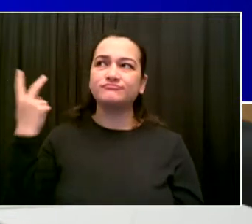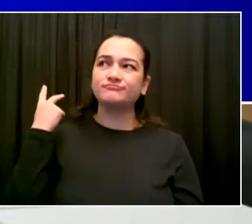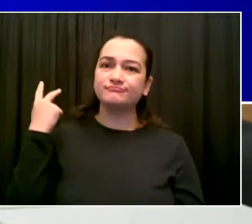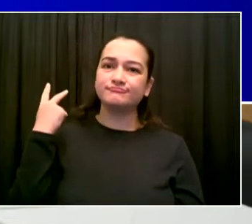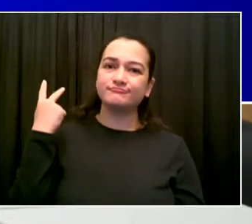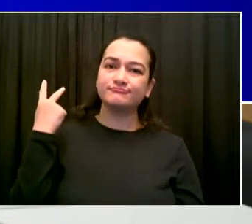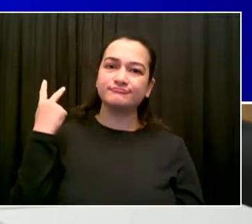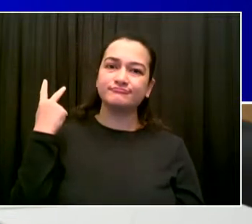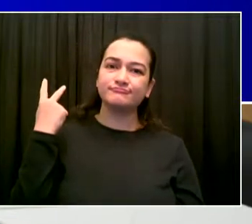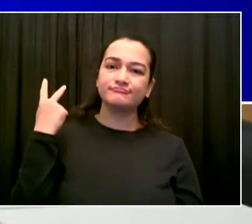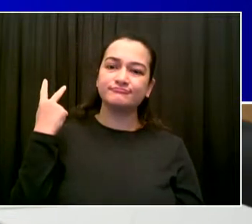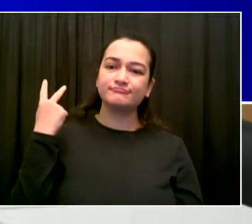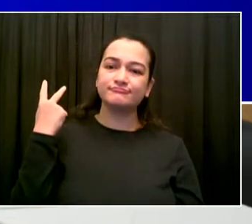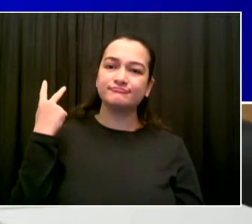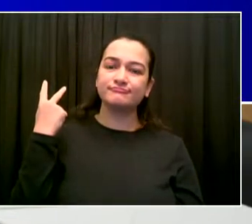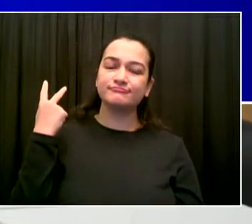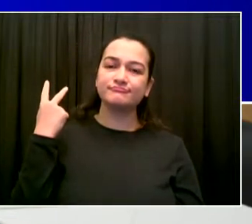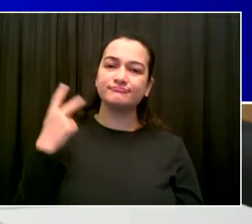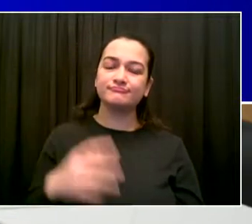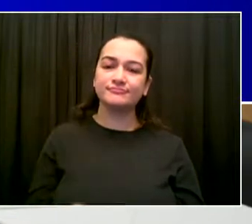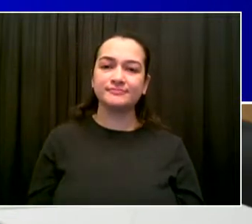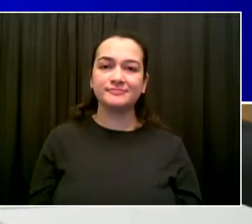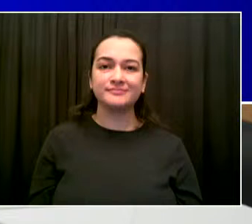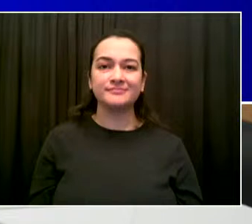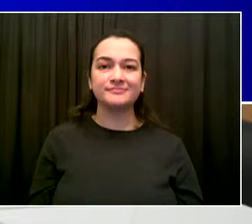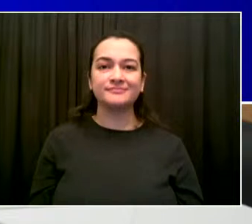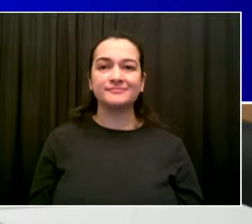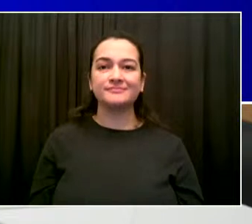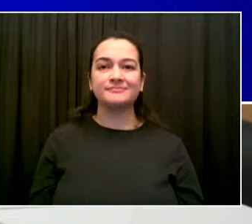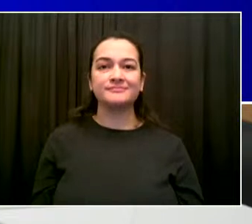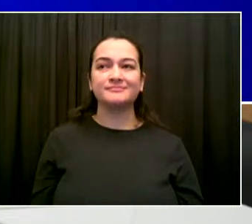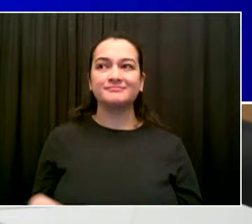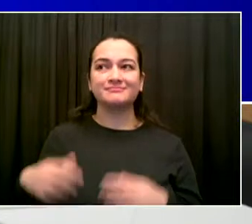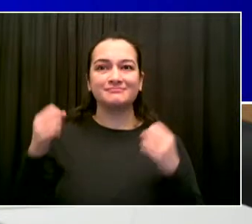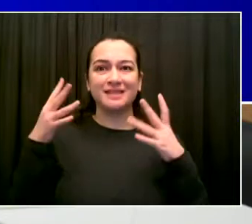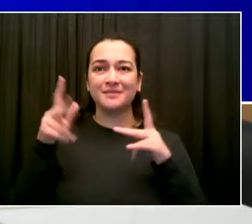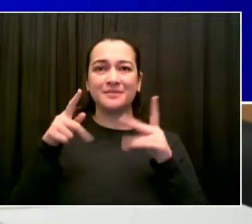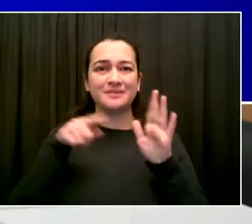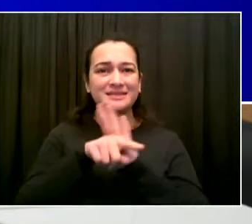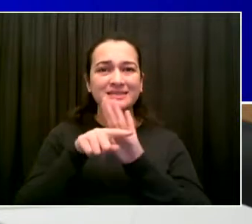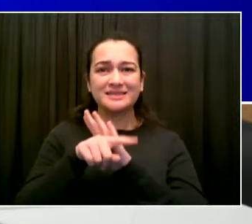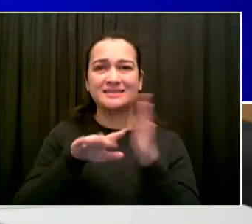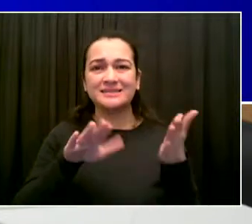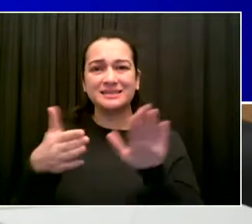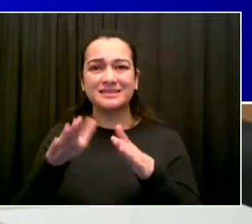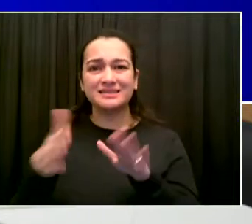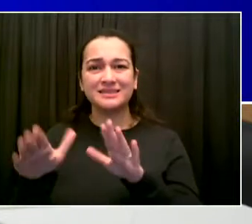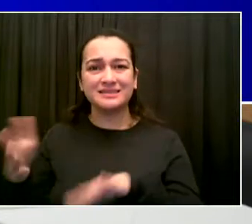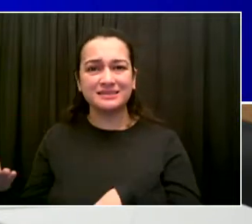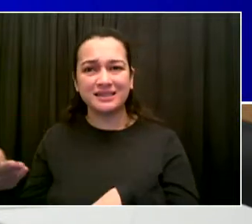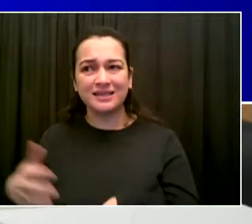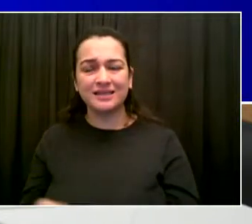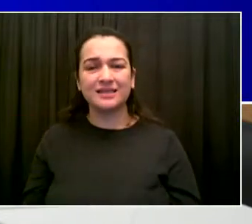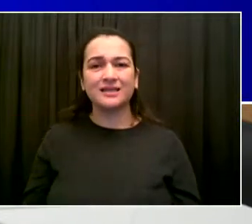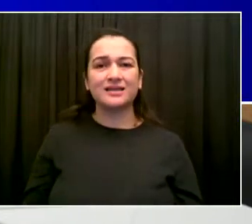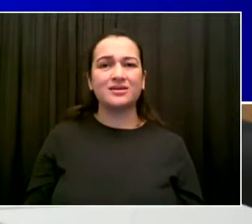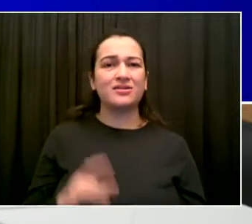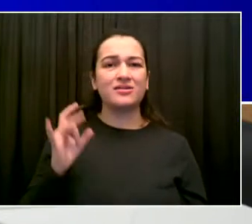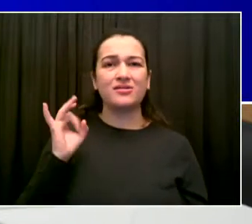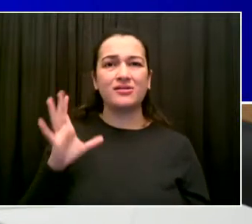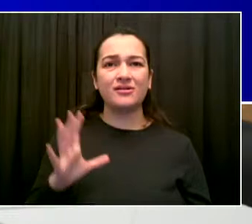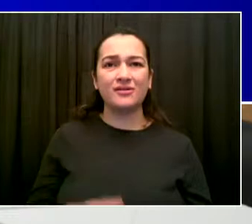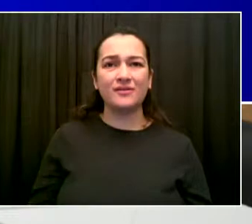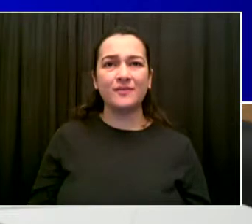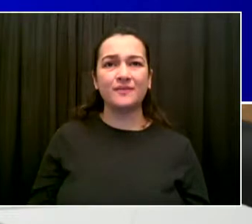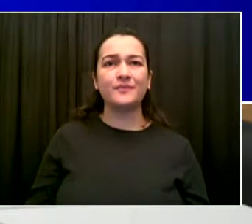you've been, as I have been, to Yad Vashem, the Holocaust Museum in Jerusalem, extraordinarily powerful, painful experience,